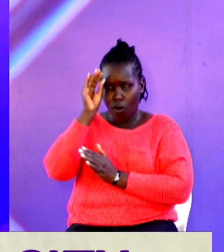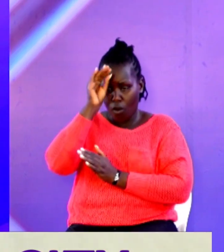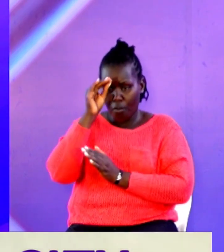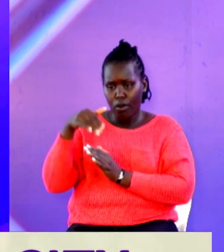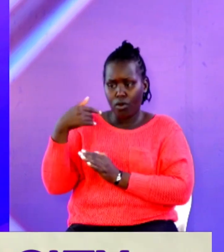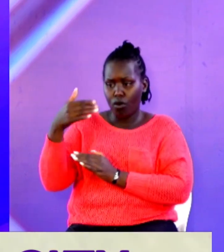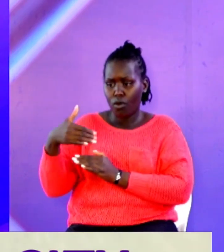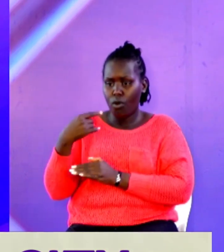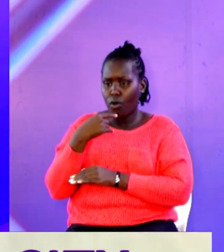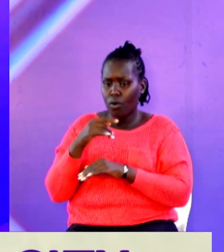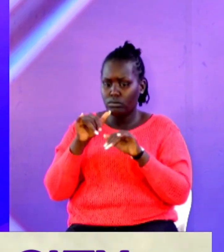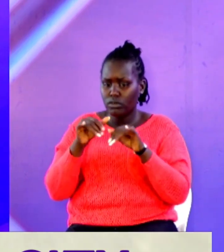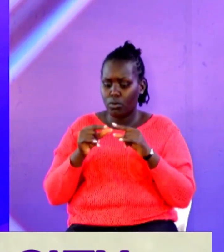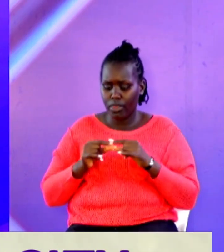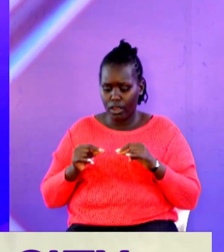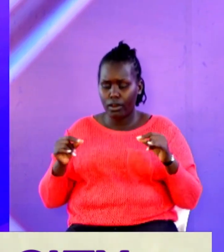go with the longest